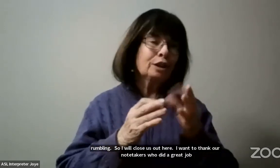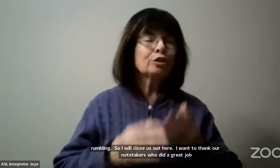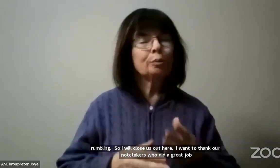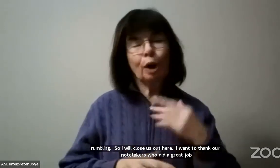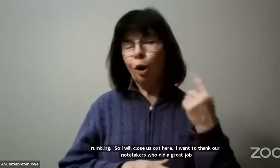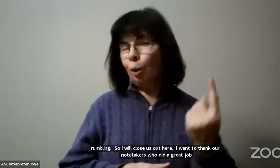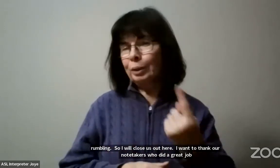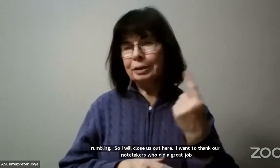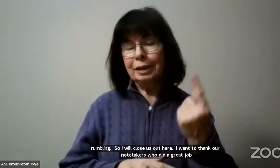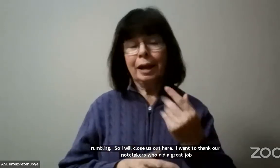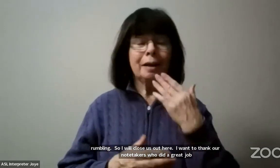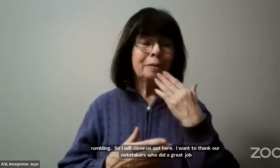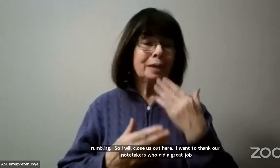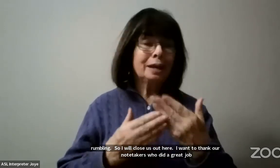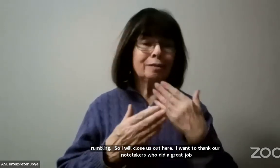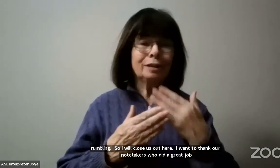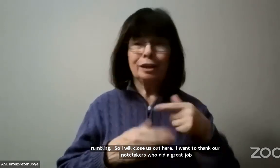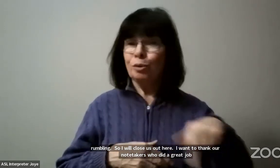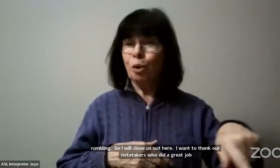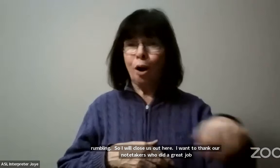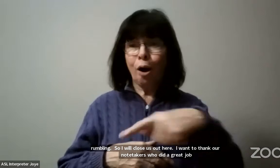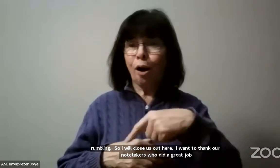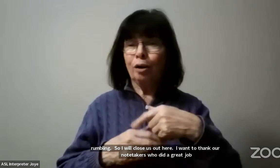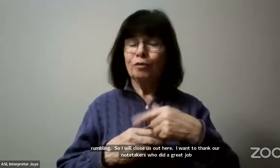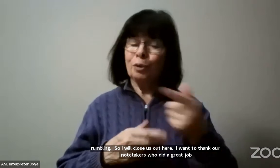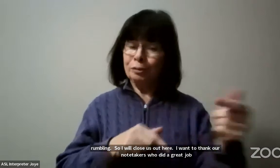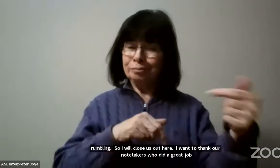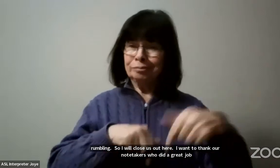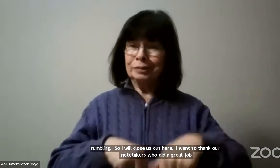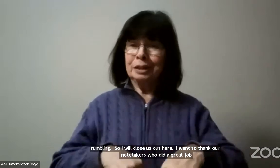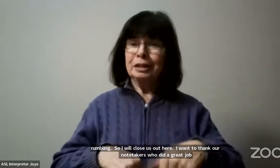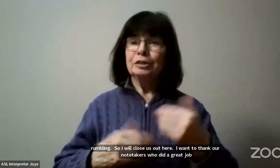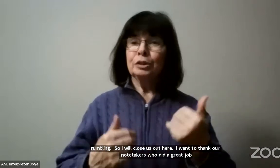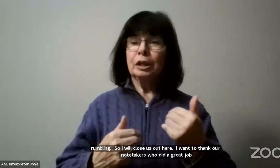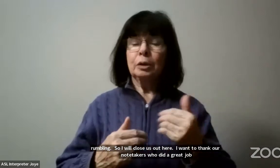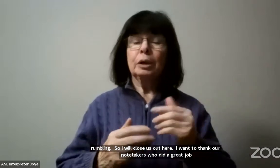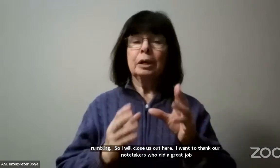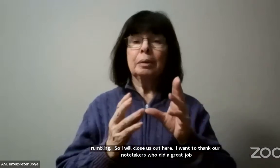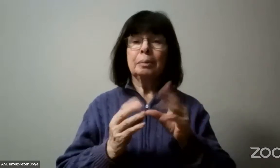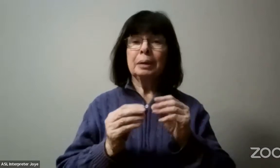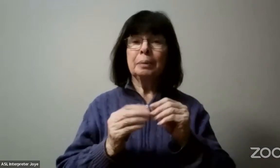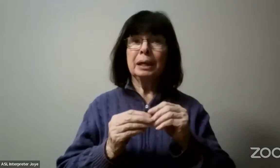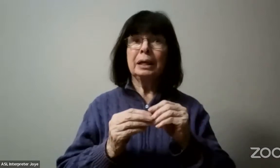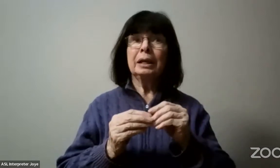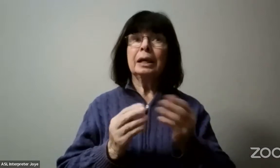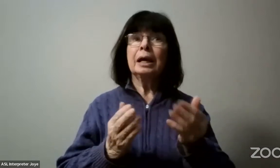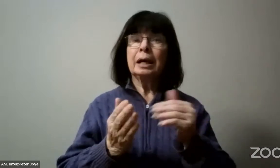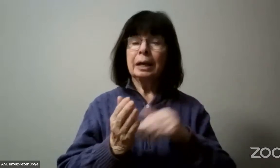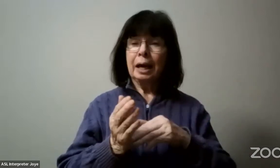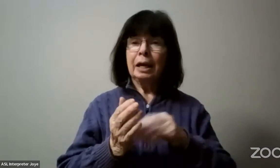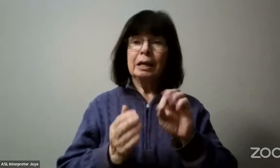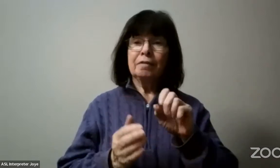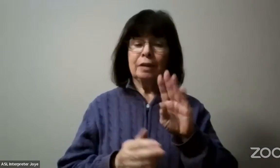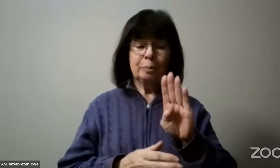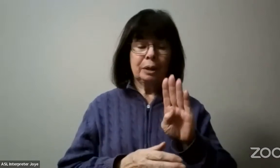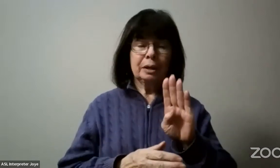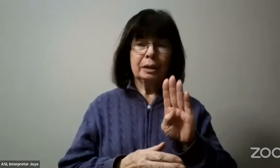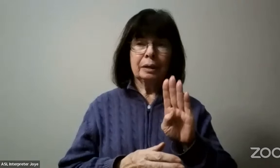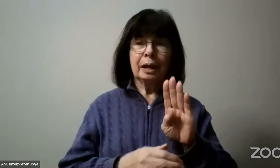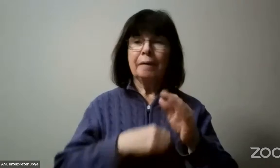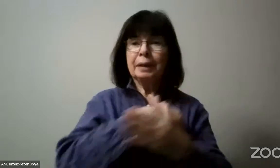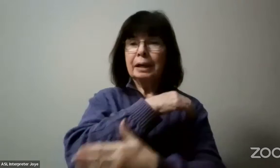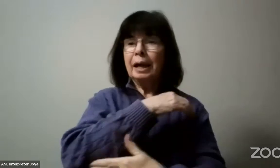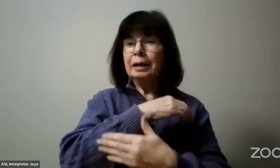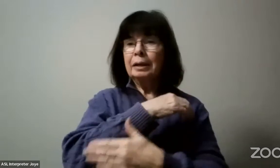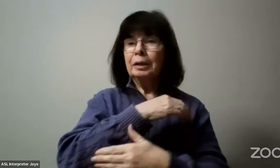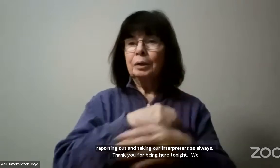thank you all for being here tonight. We're going to be meeting again in February, and of course the county will take